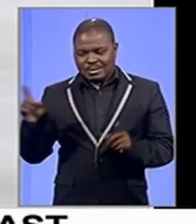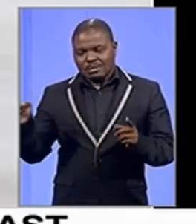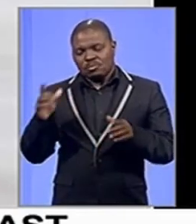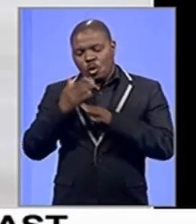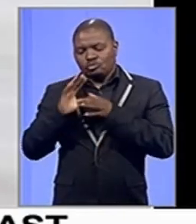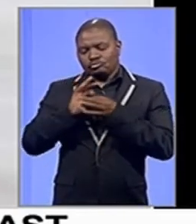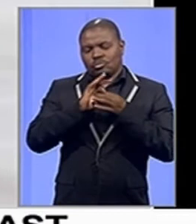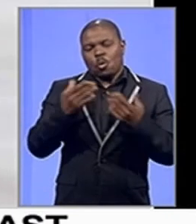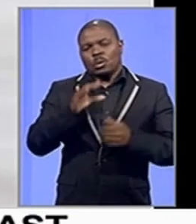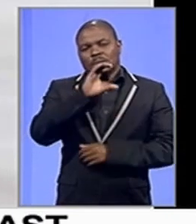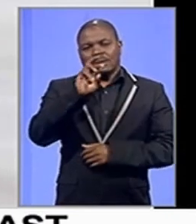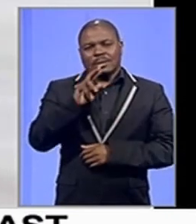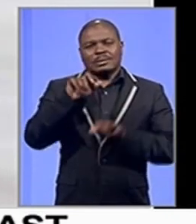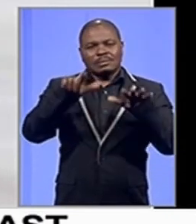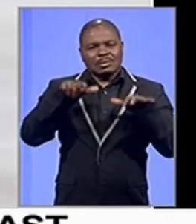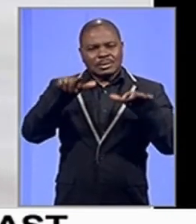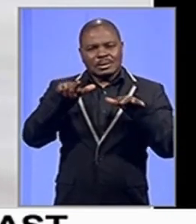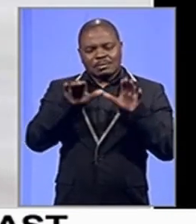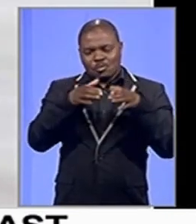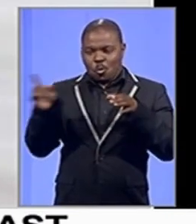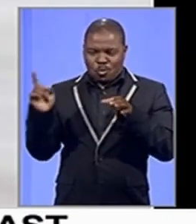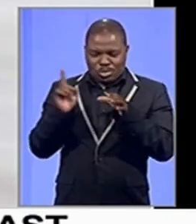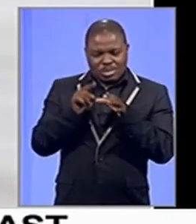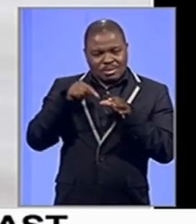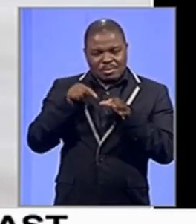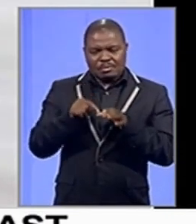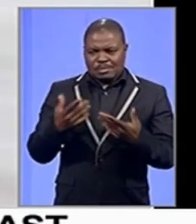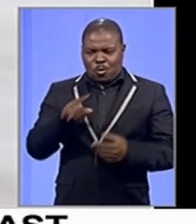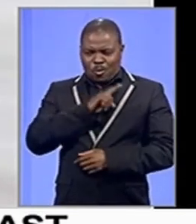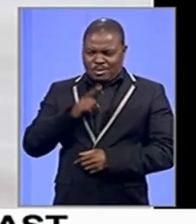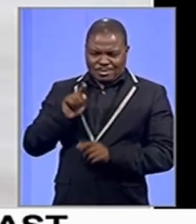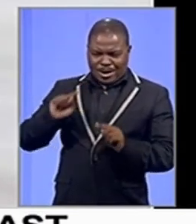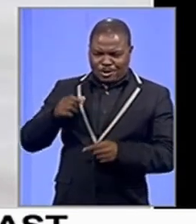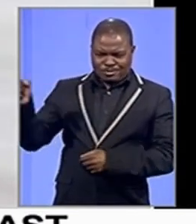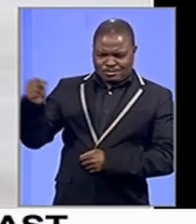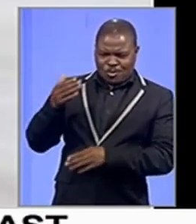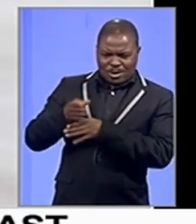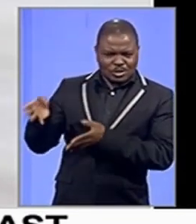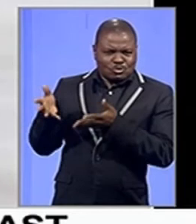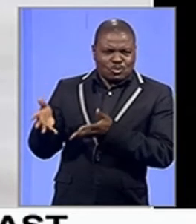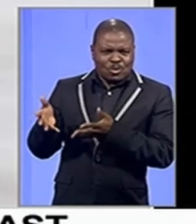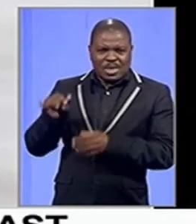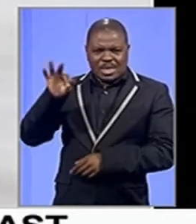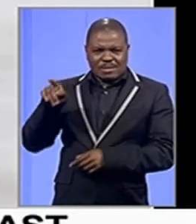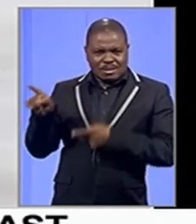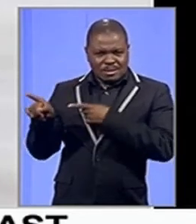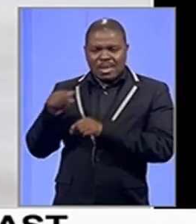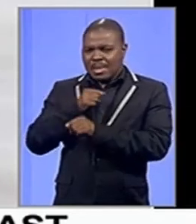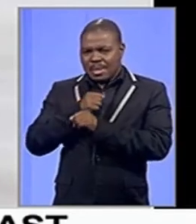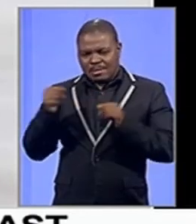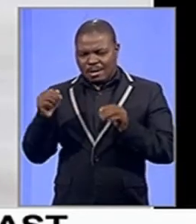the CR17 camp. There's no way she would have been appointed to that position had she not had